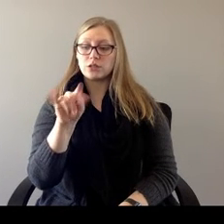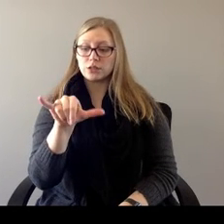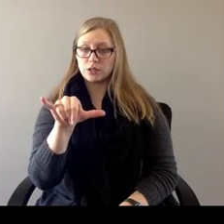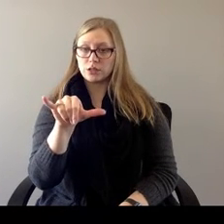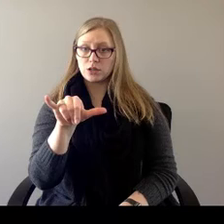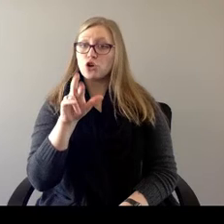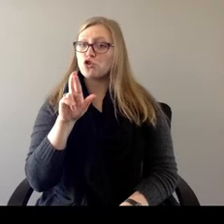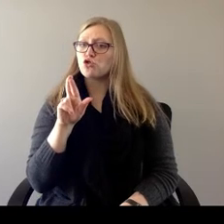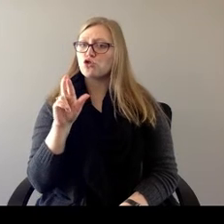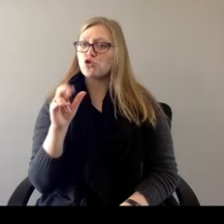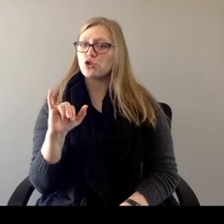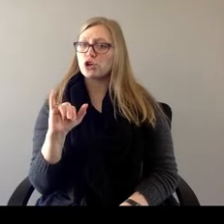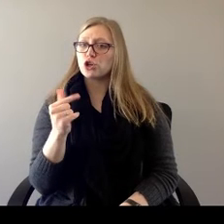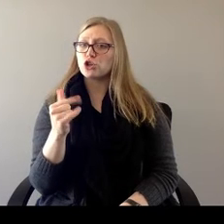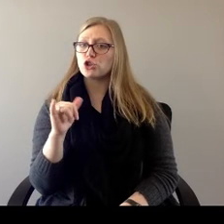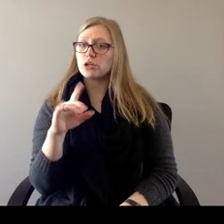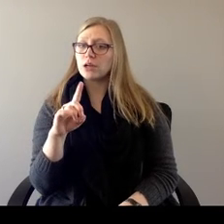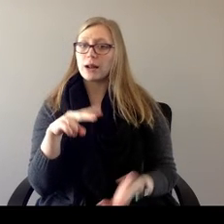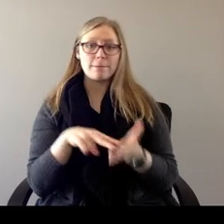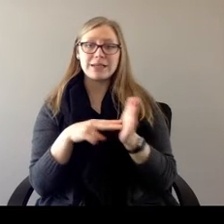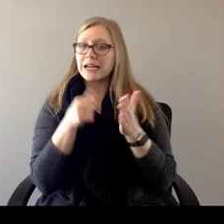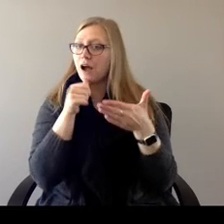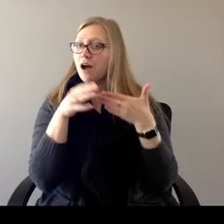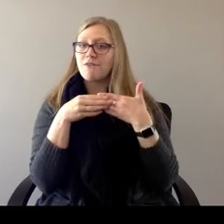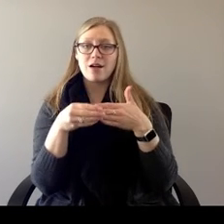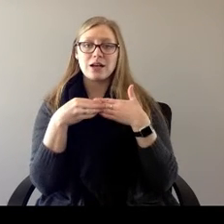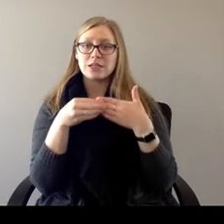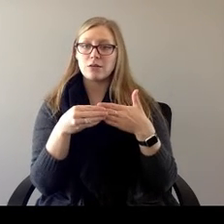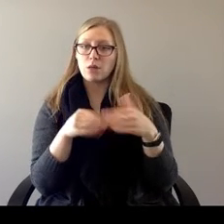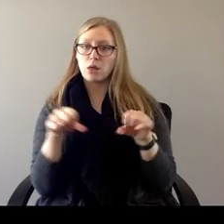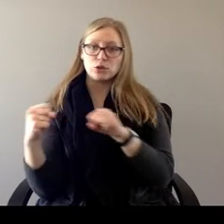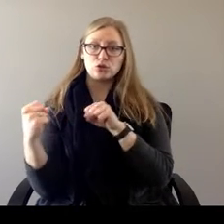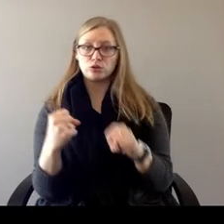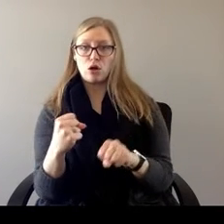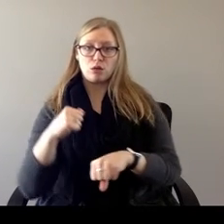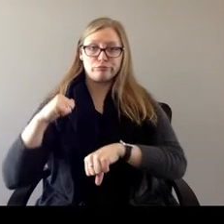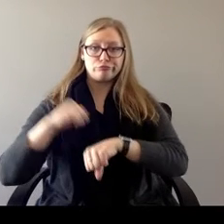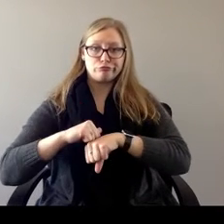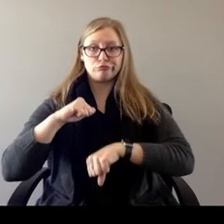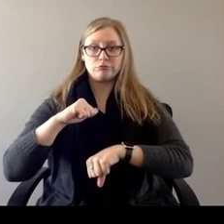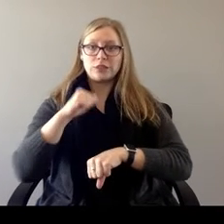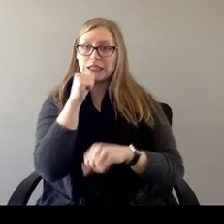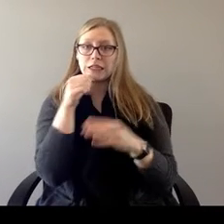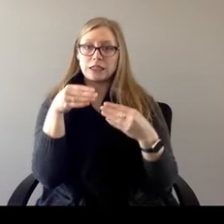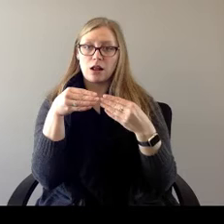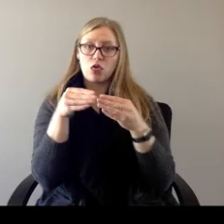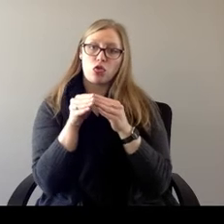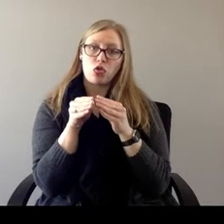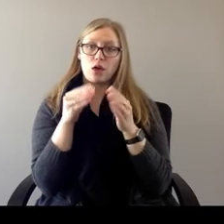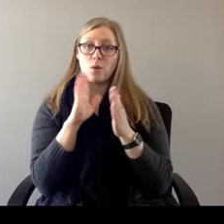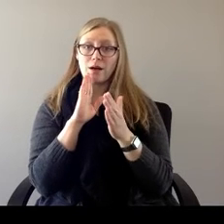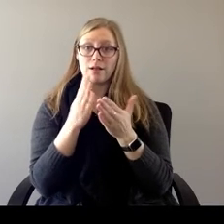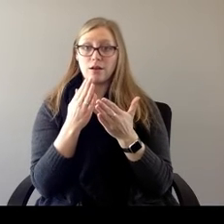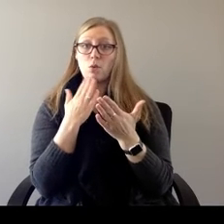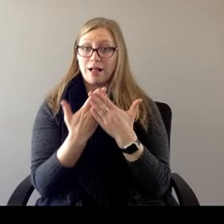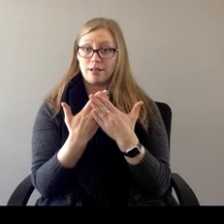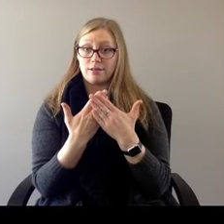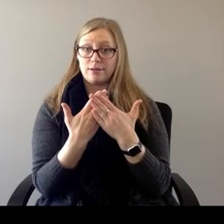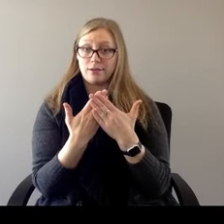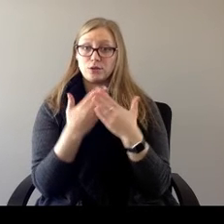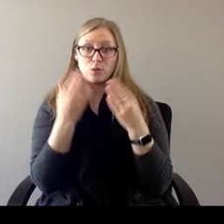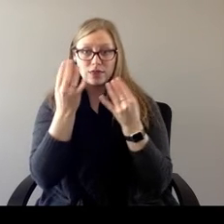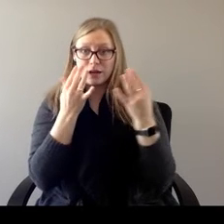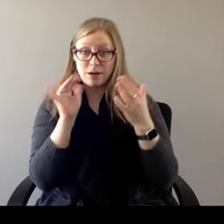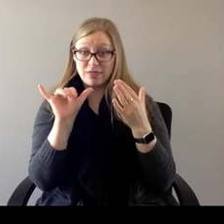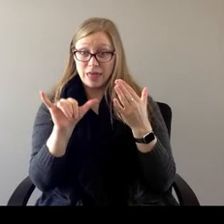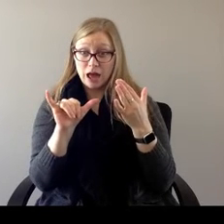flexible. It's solid and it doesn't bend very well. And so think about that when you're making a triangle. The